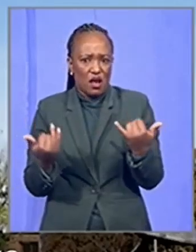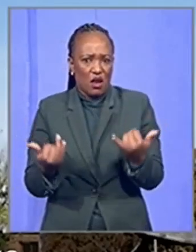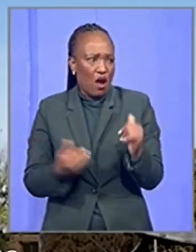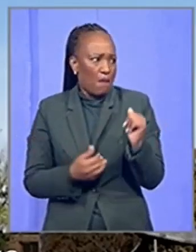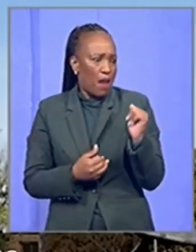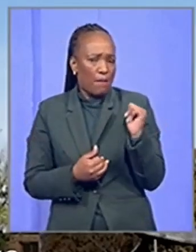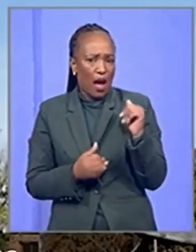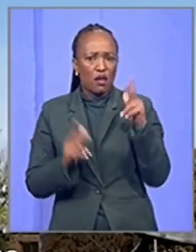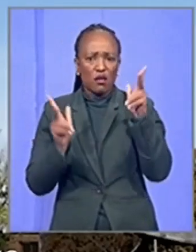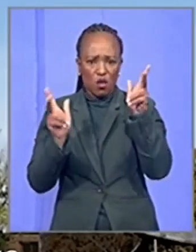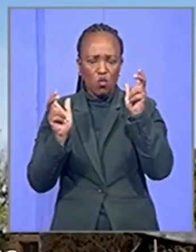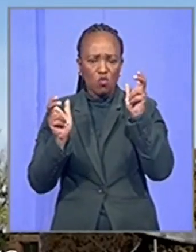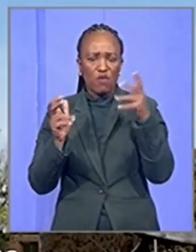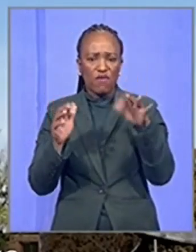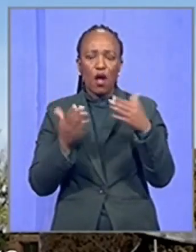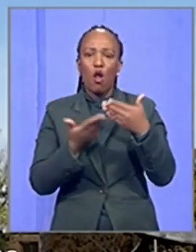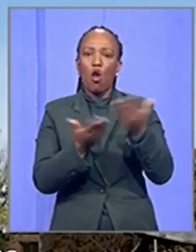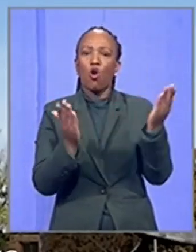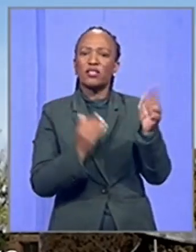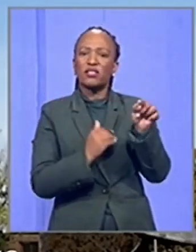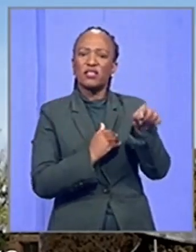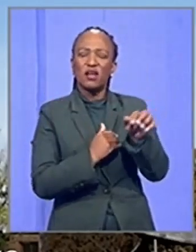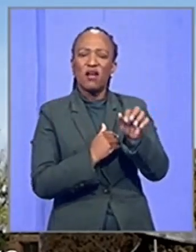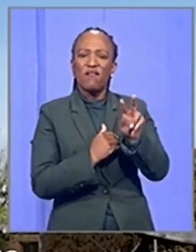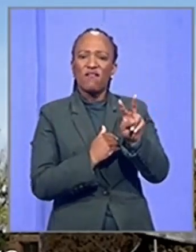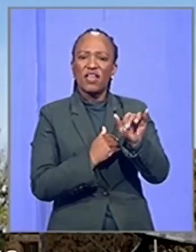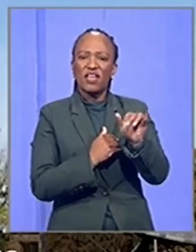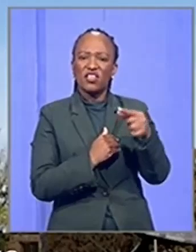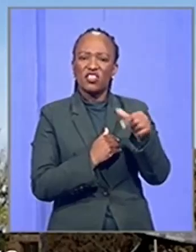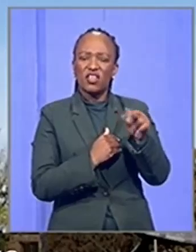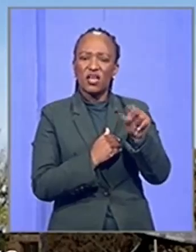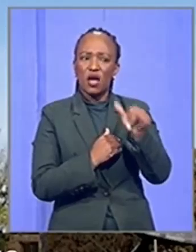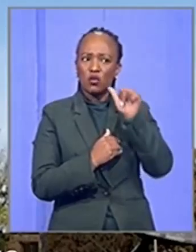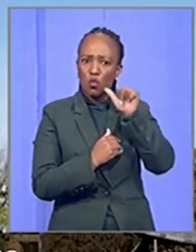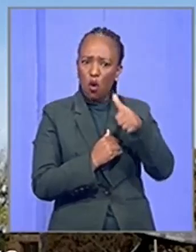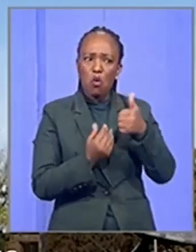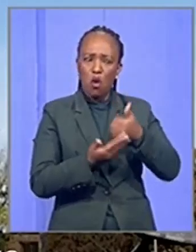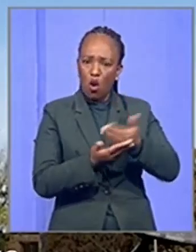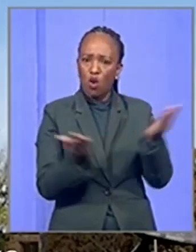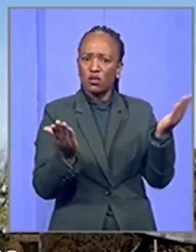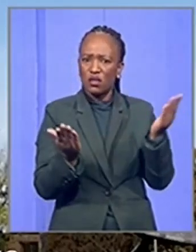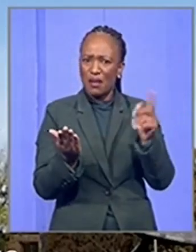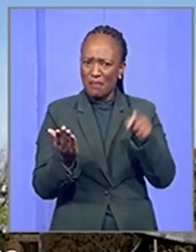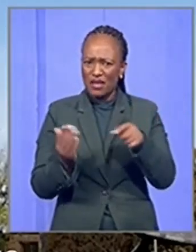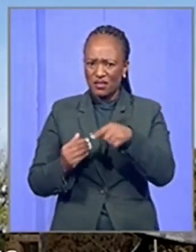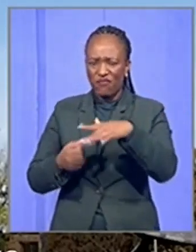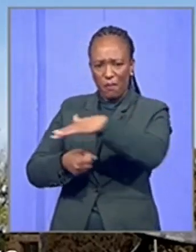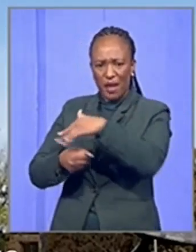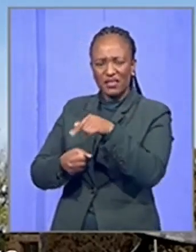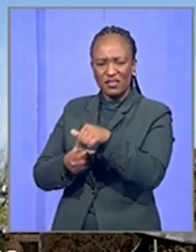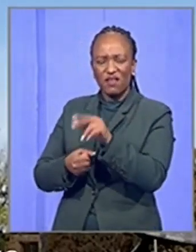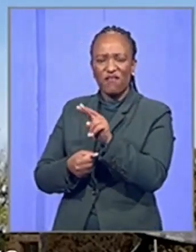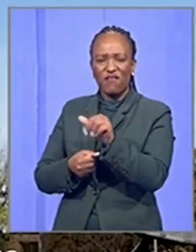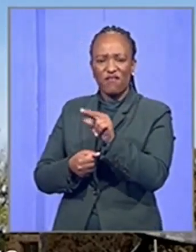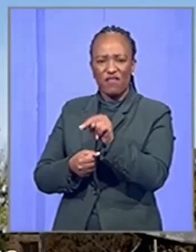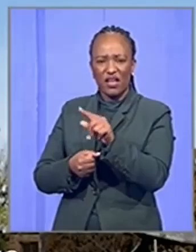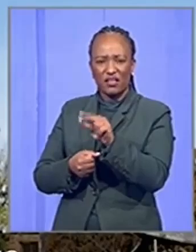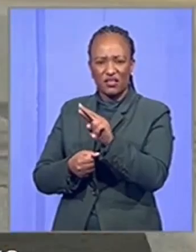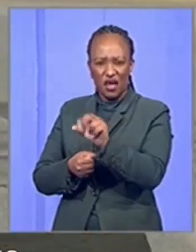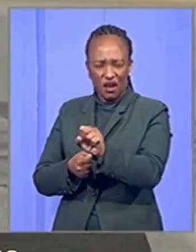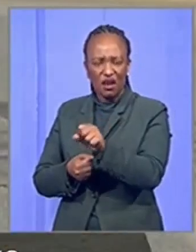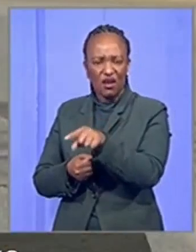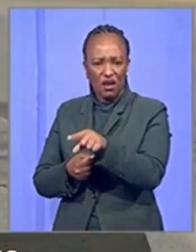gore wa launchiwa Virginia o sane sola ele project e tlameleng e etsetswe Venter le location a teng e favor